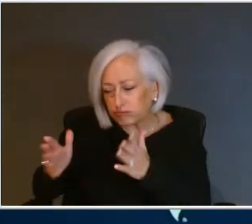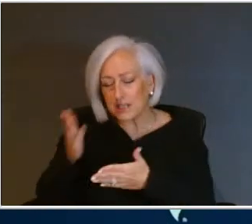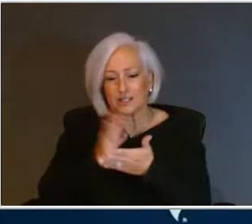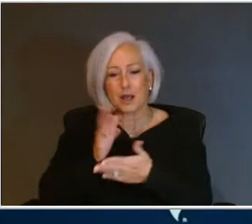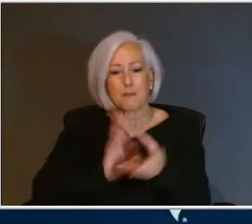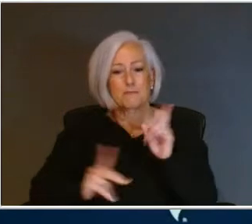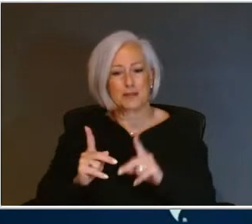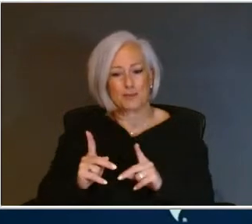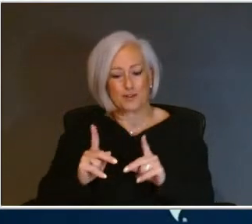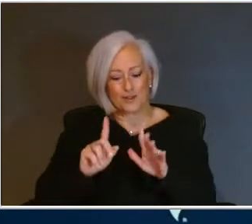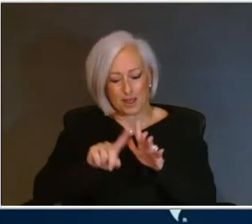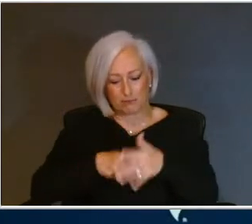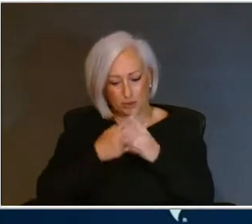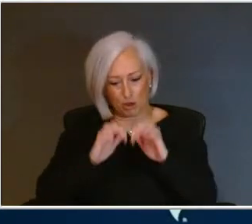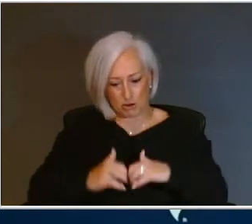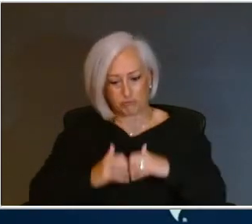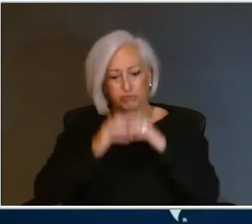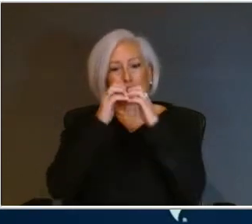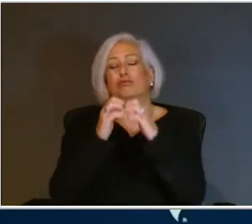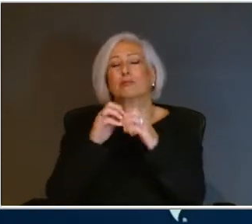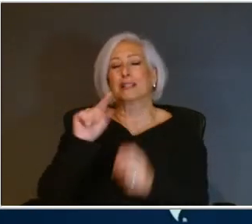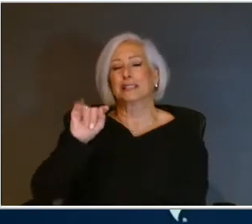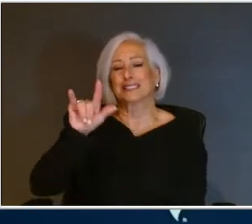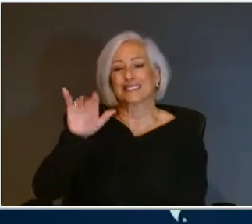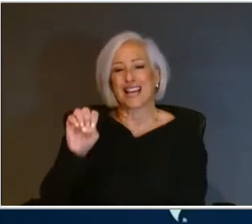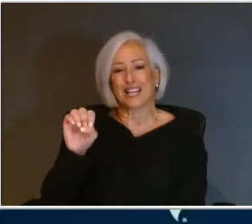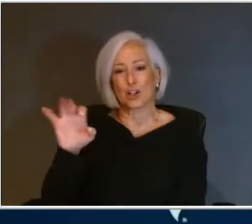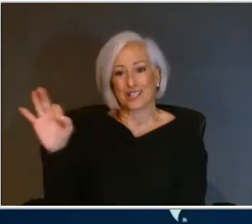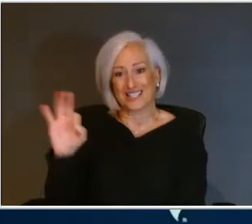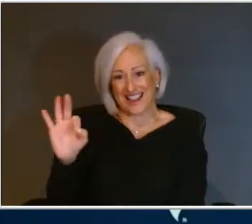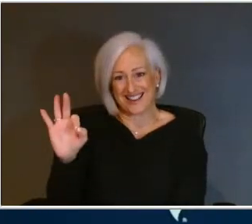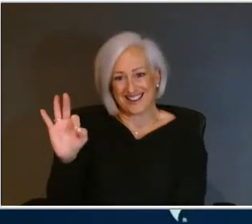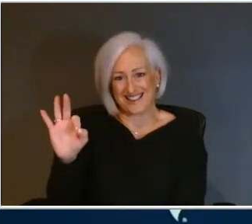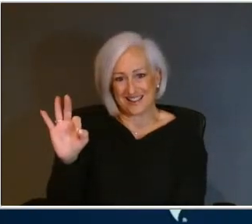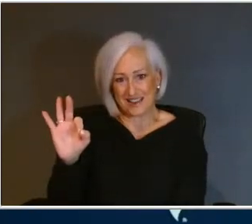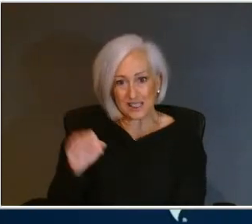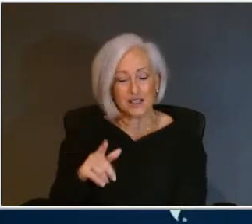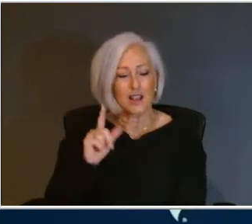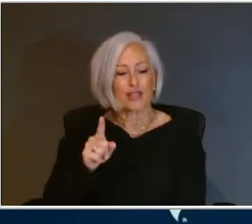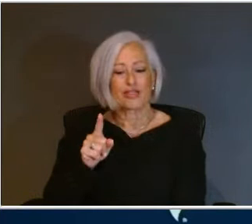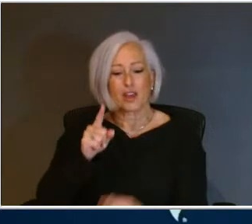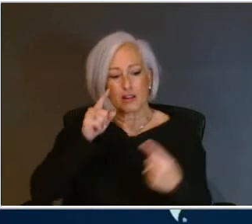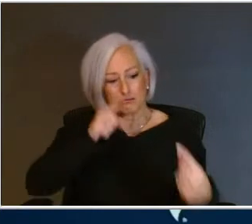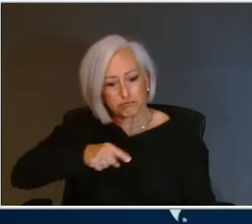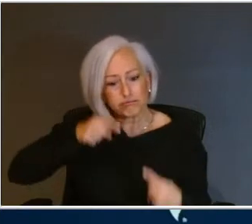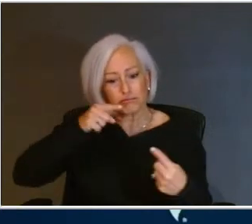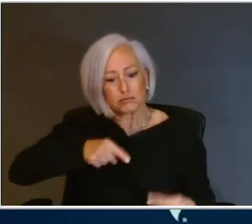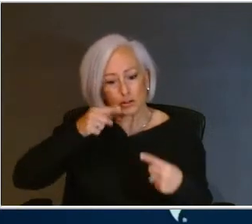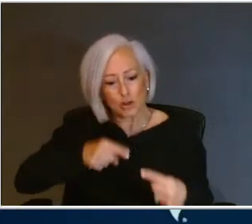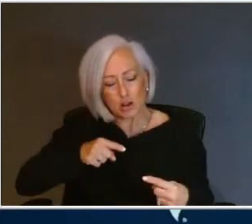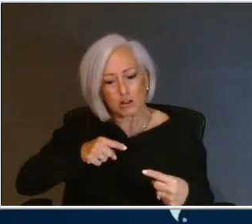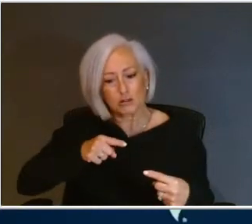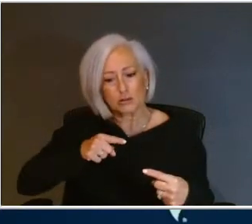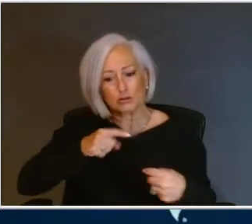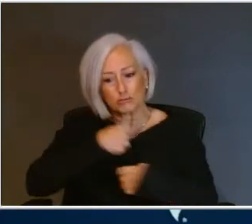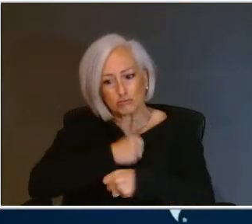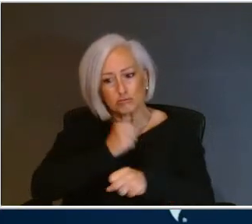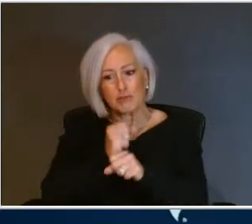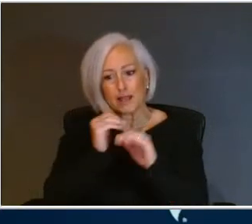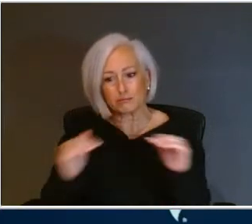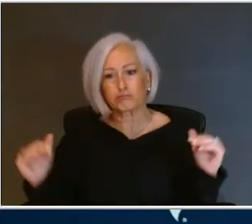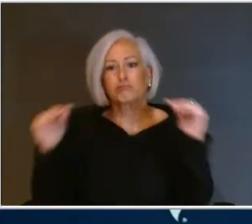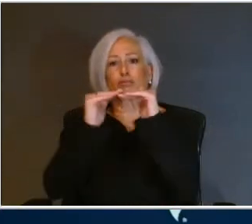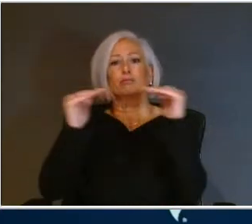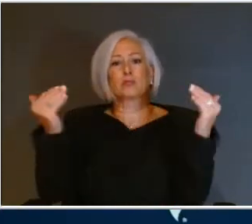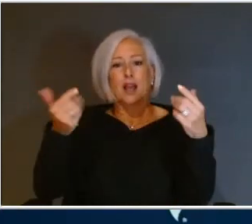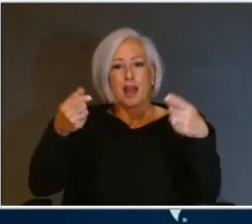Title IX and the battles and challenges they had to overcome for equality. And we've come a long ways, but with